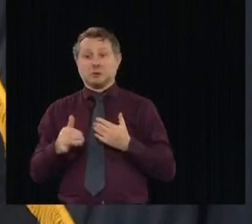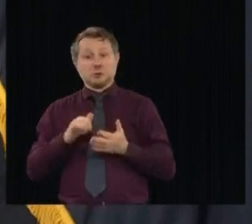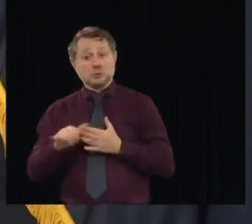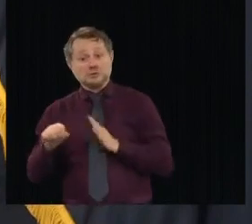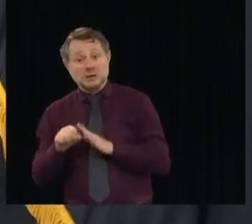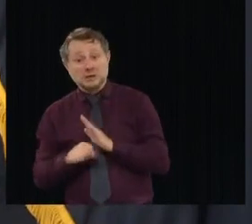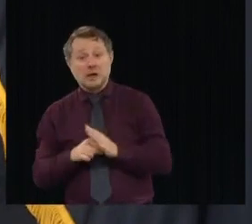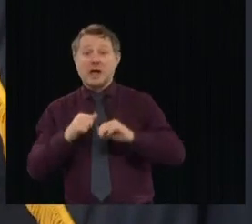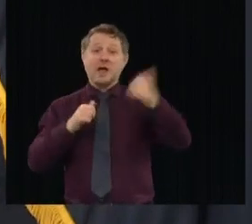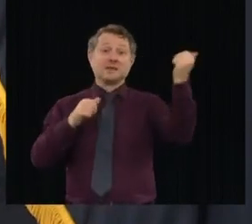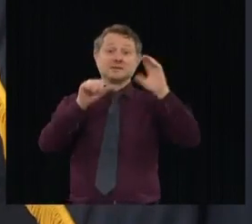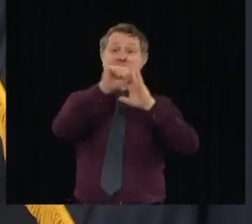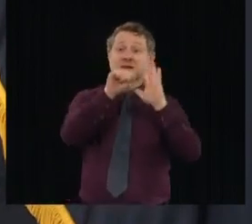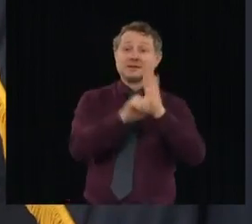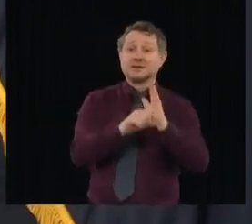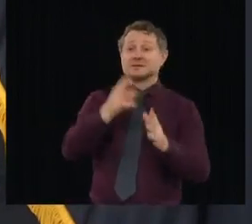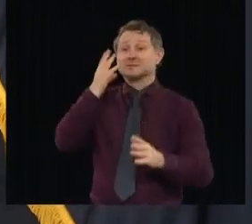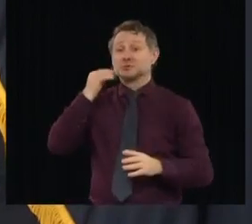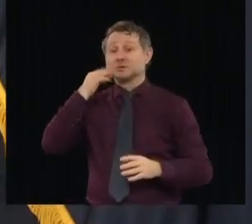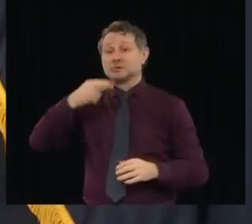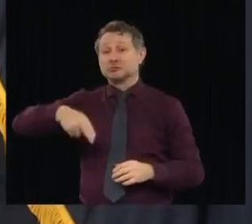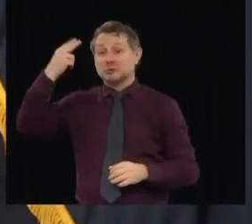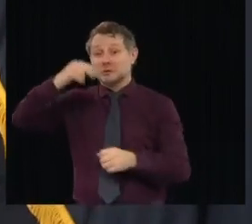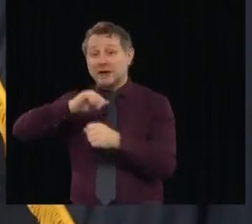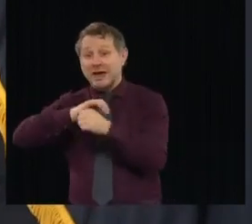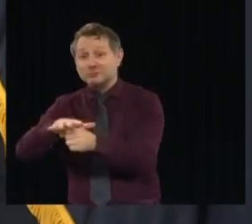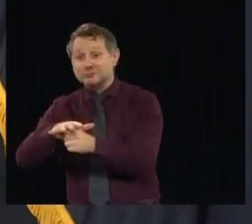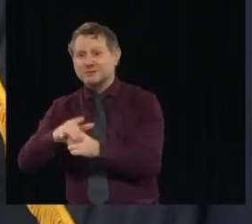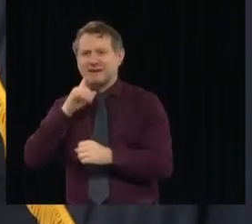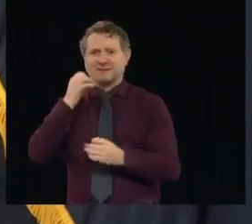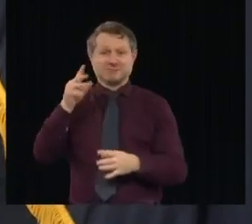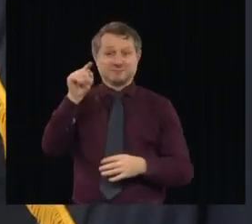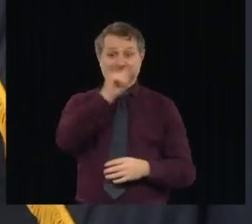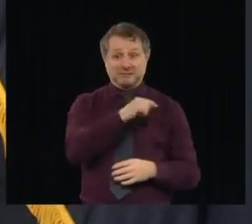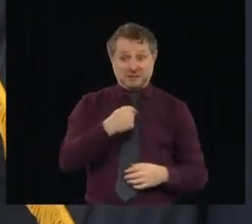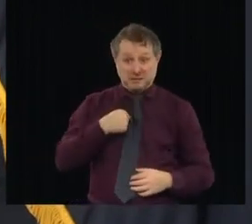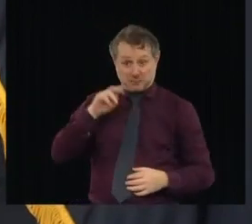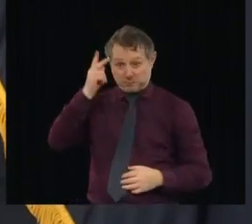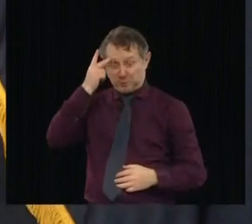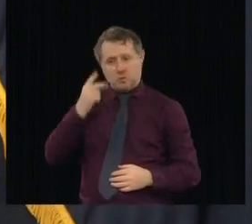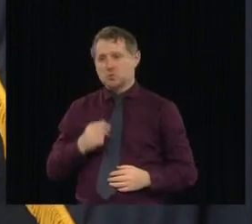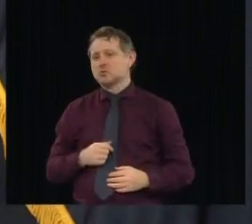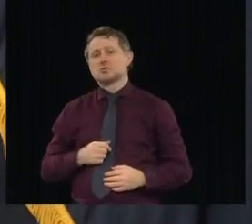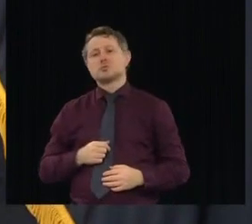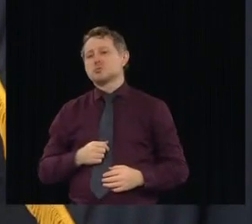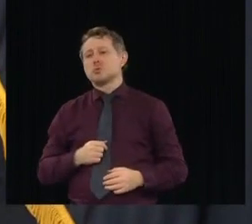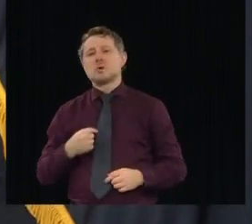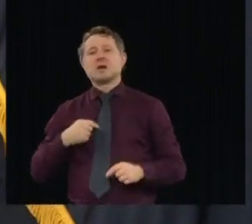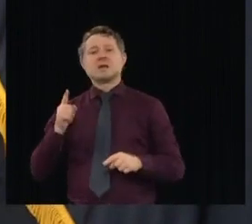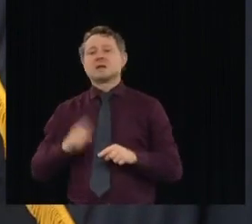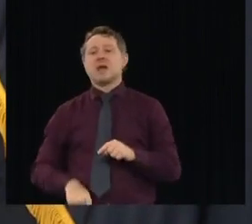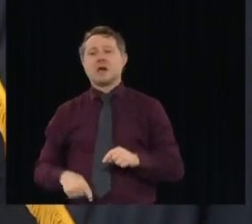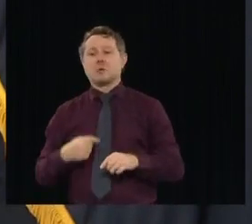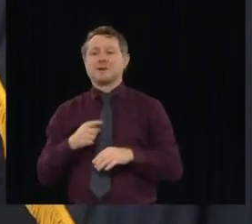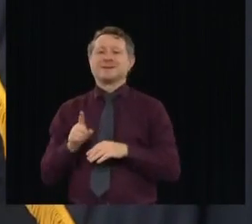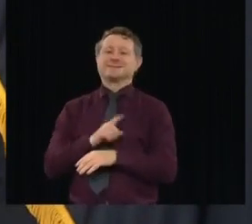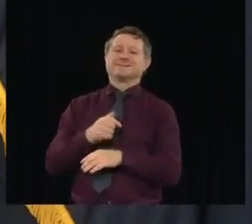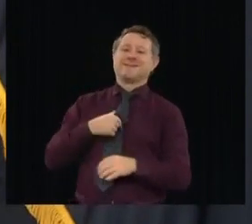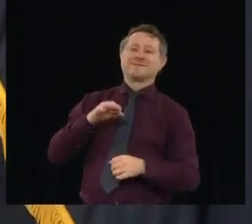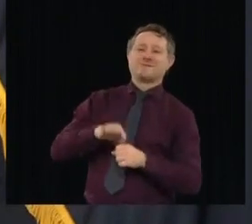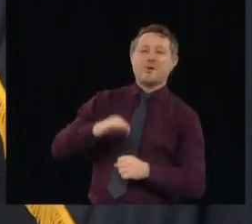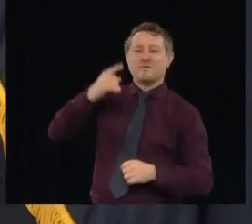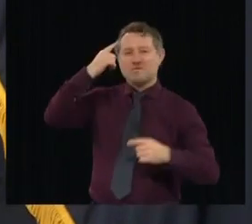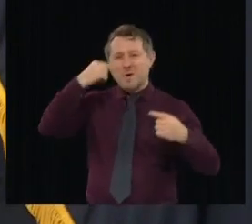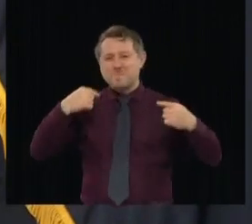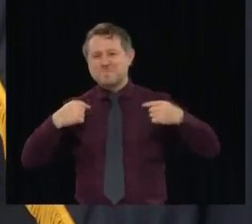COVID, which is most states, they will not come home and stand for re-election if they don't provide funding